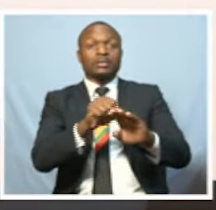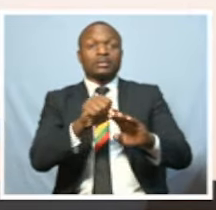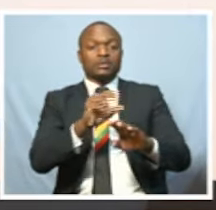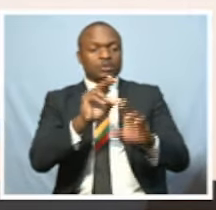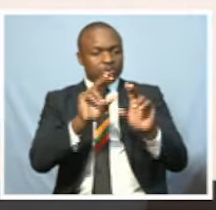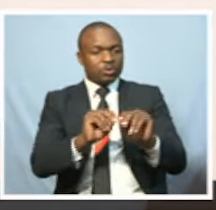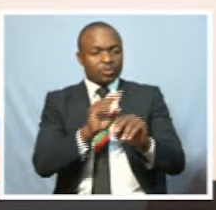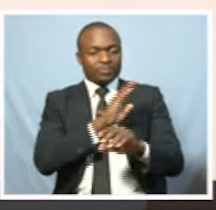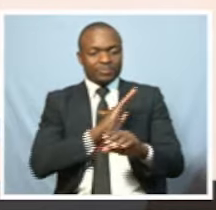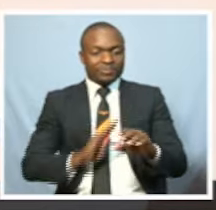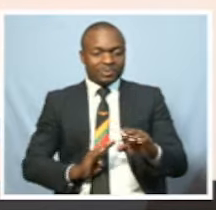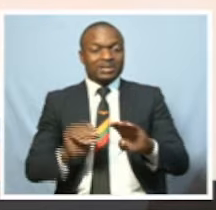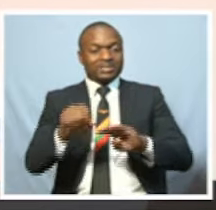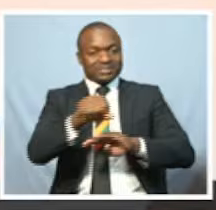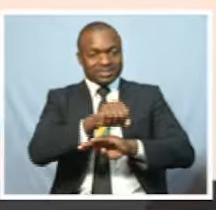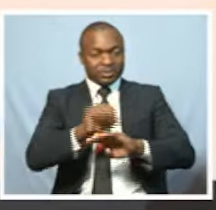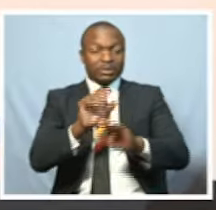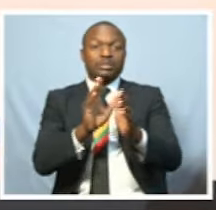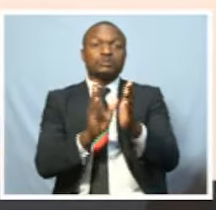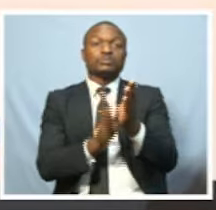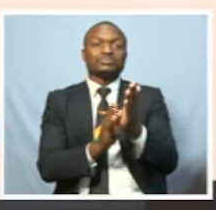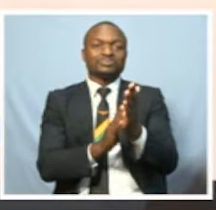boarding secondary school.